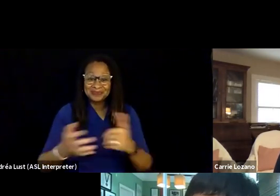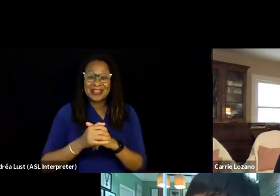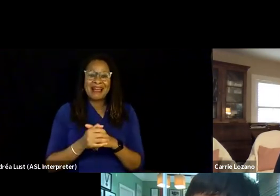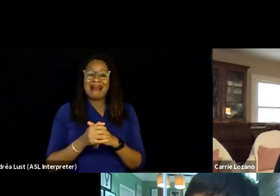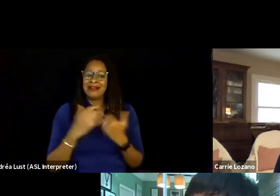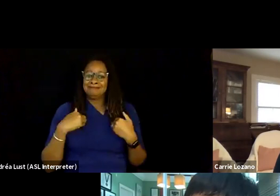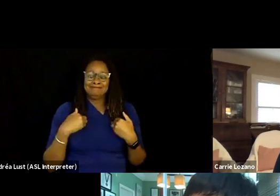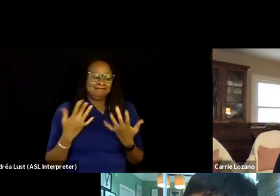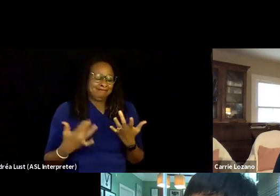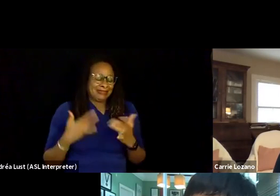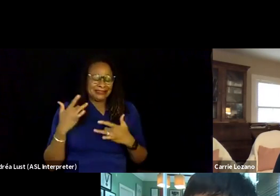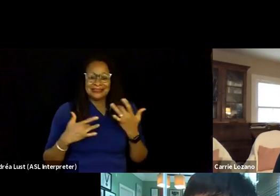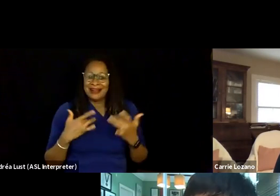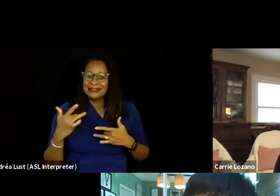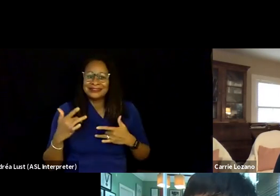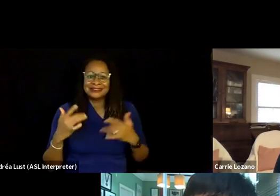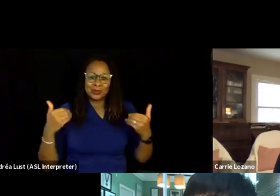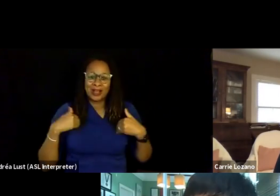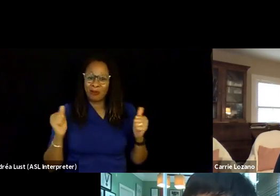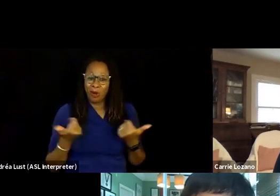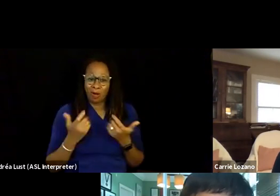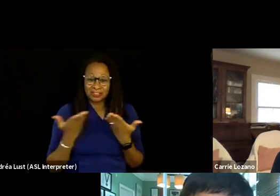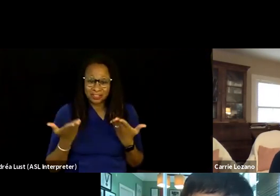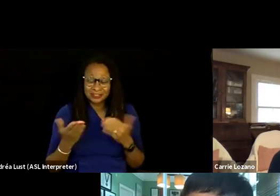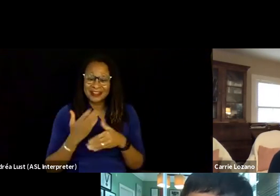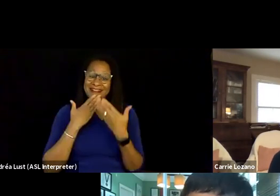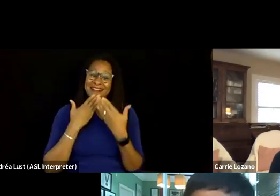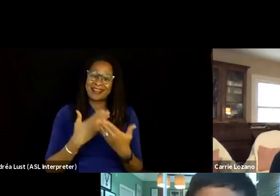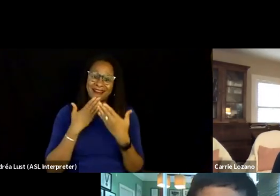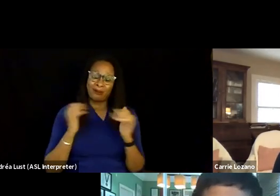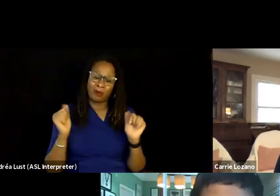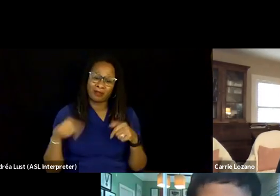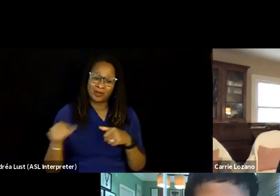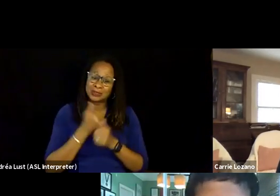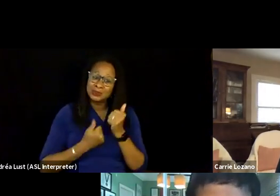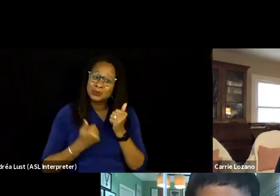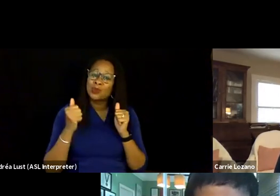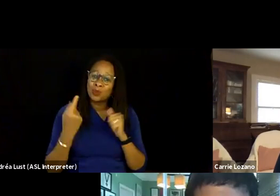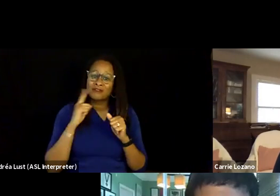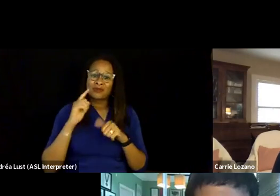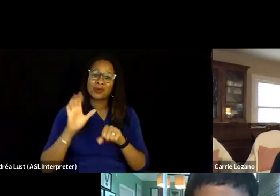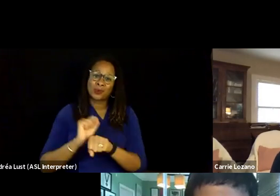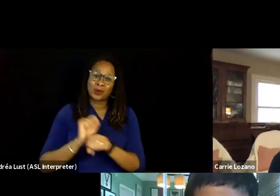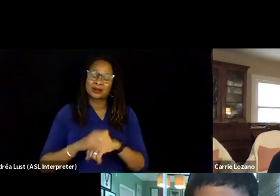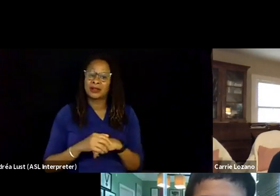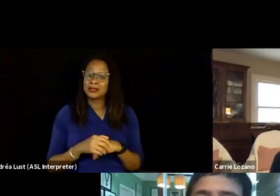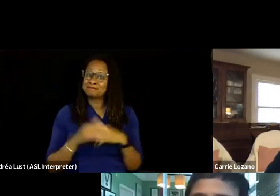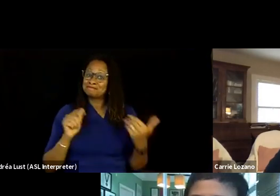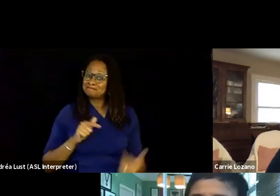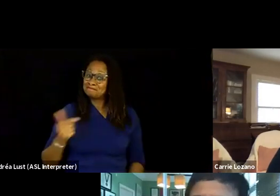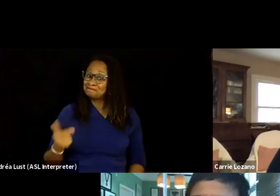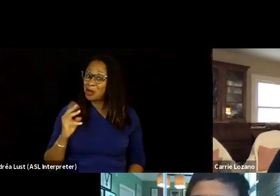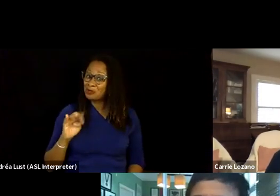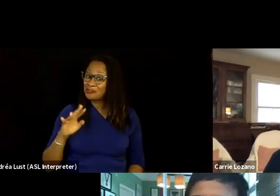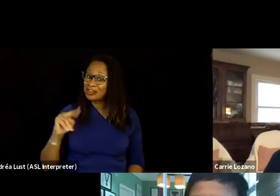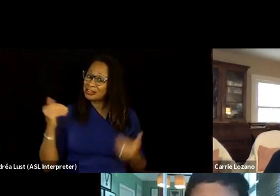and excited to have you all here. And just thank you, all of you, each and every one of you, for your work. And with that, Marina, please